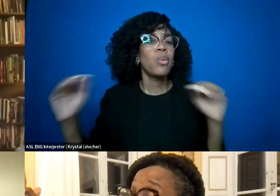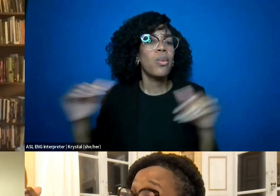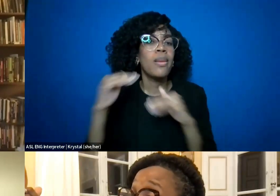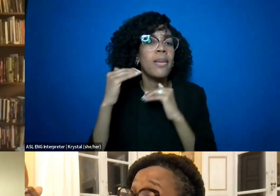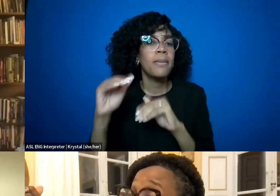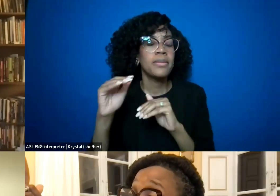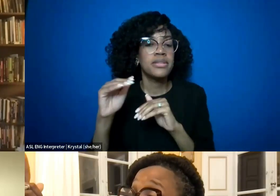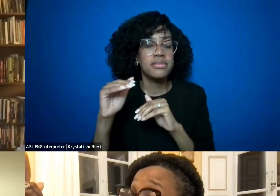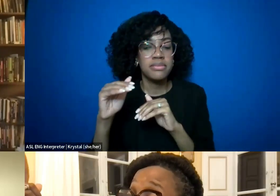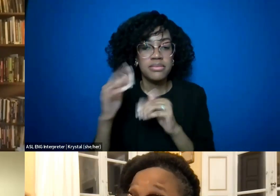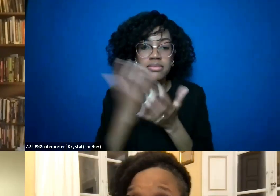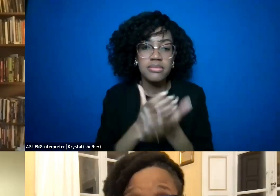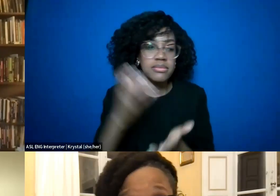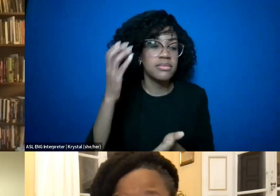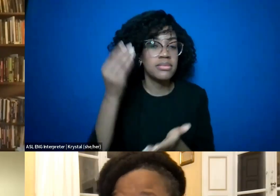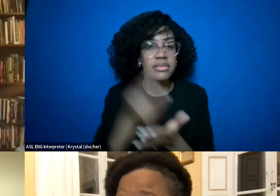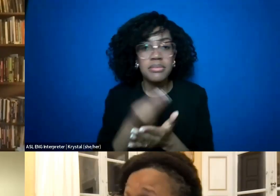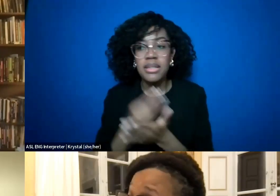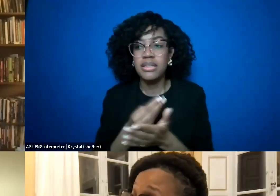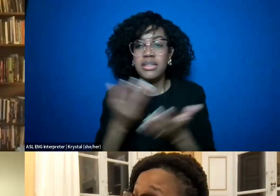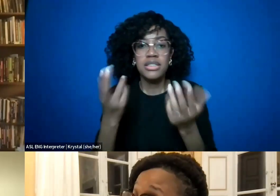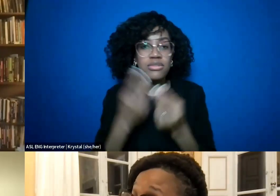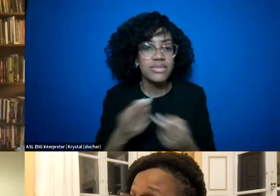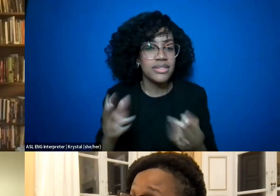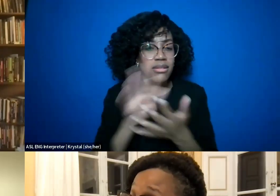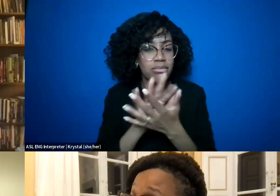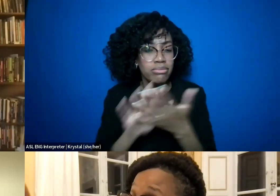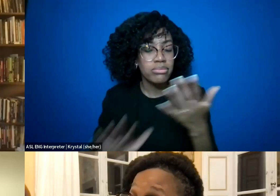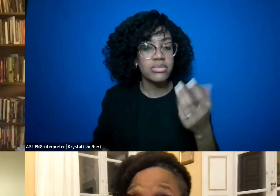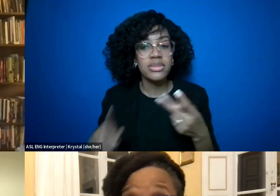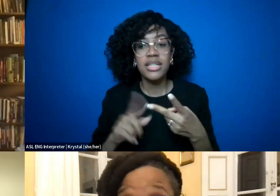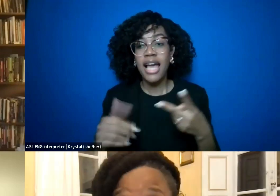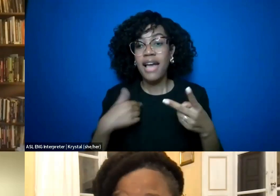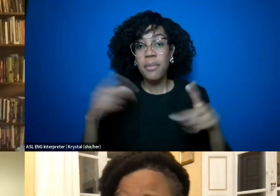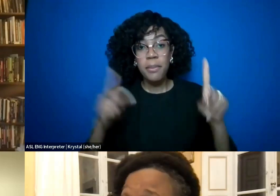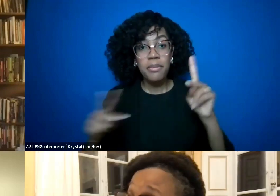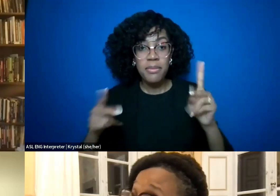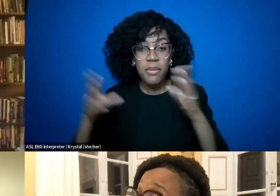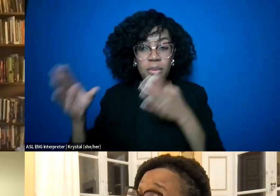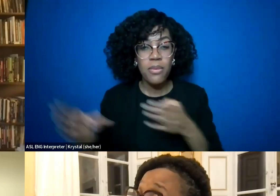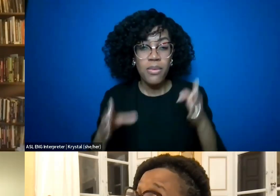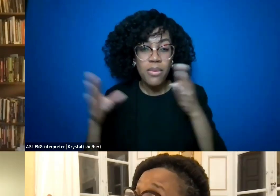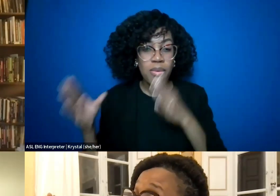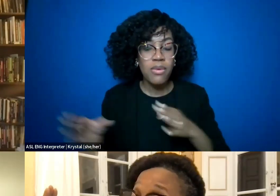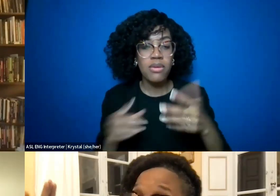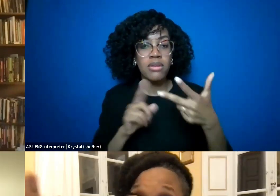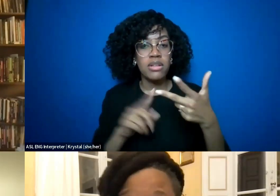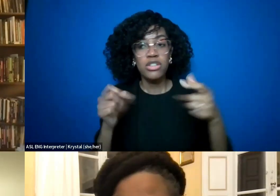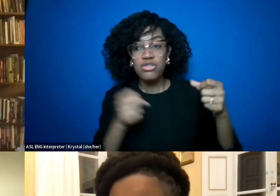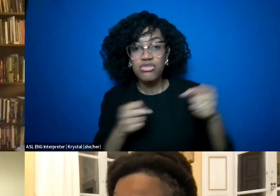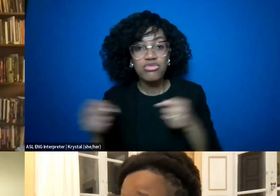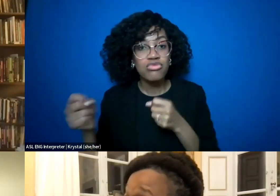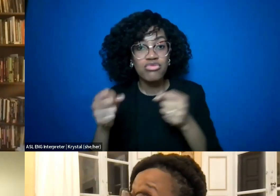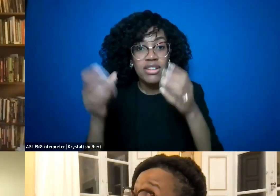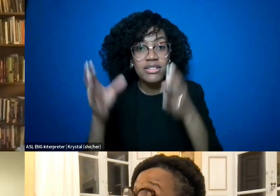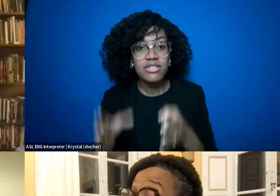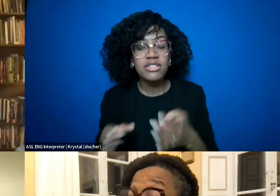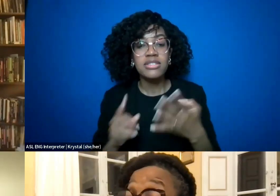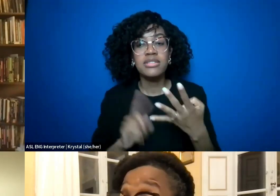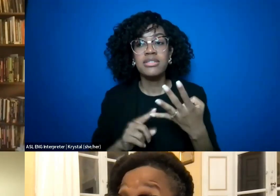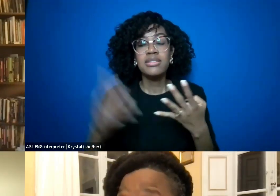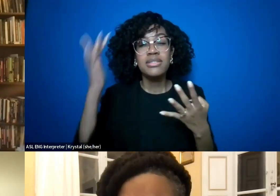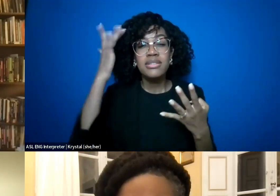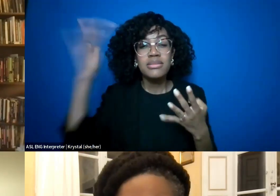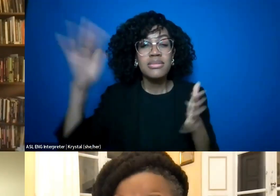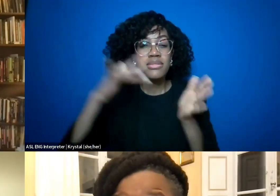have their organizers, they have their strategists, they have their intellectuals,